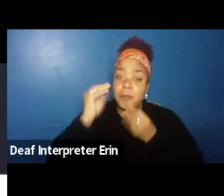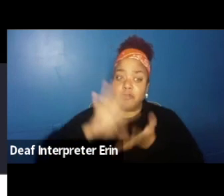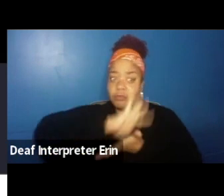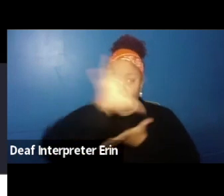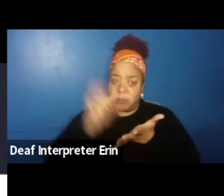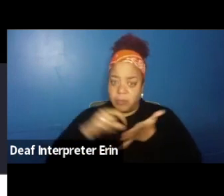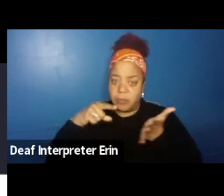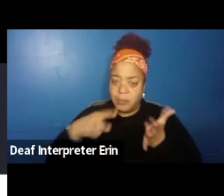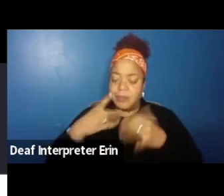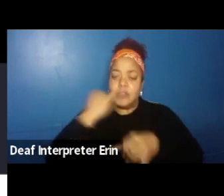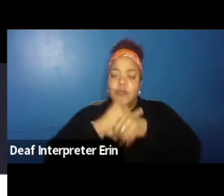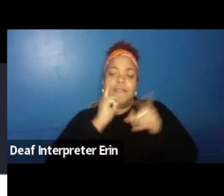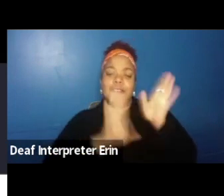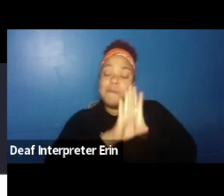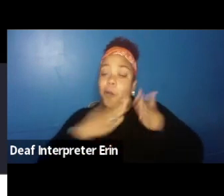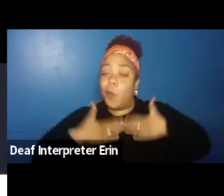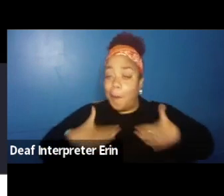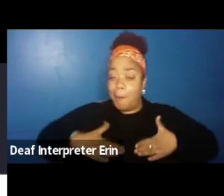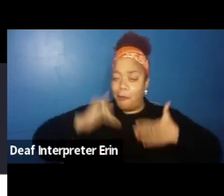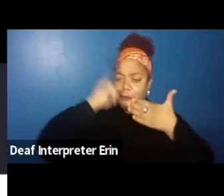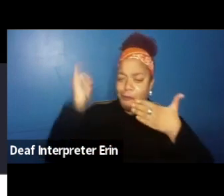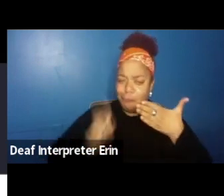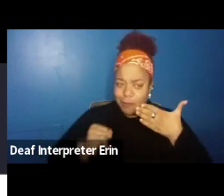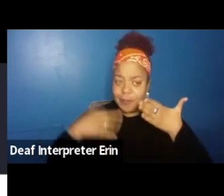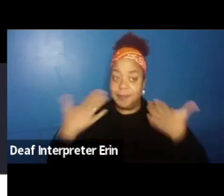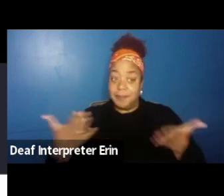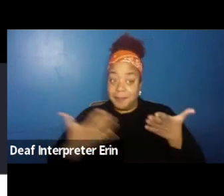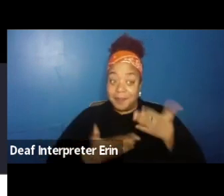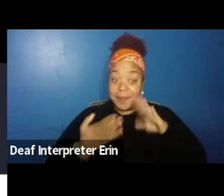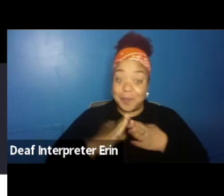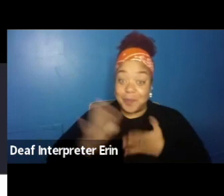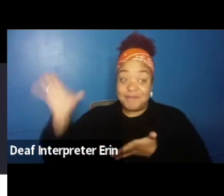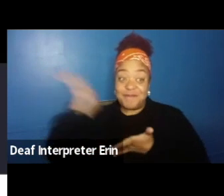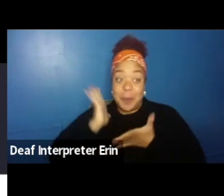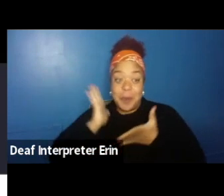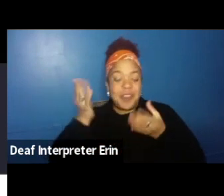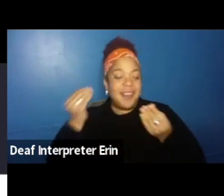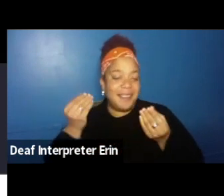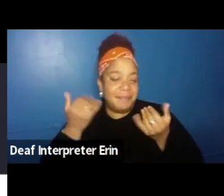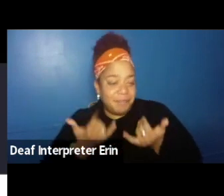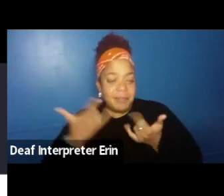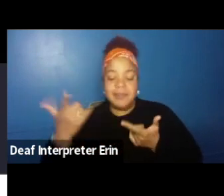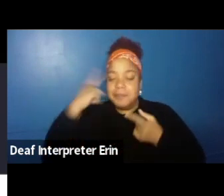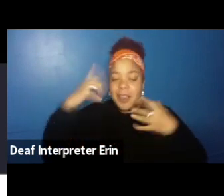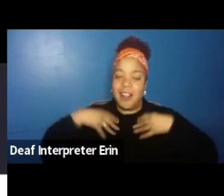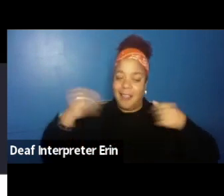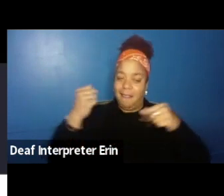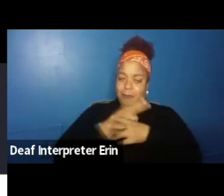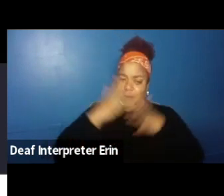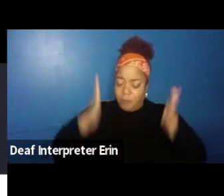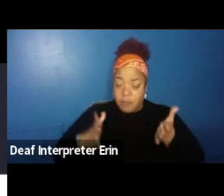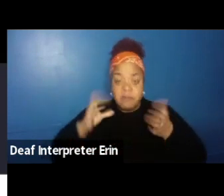Who we are is a community of current and prior mental health service users and survivors, a community of social